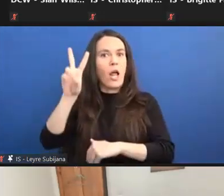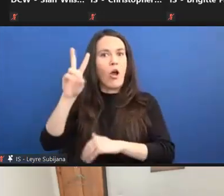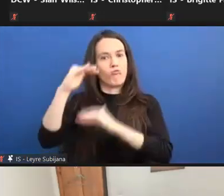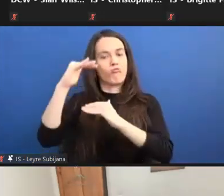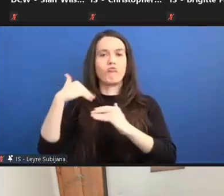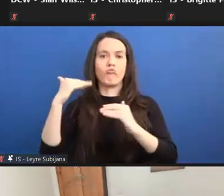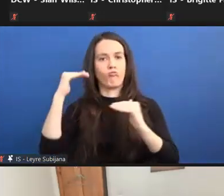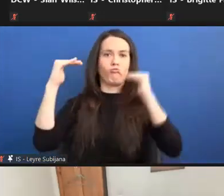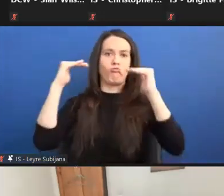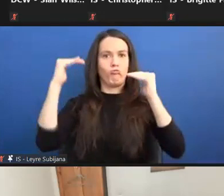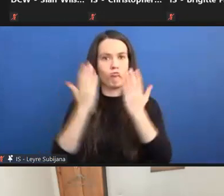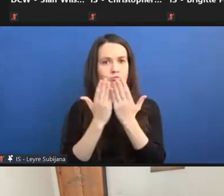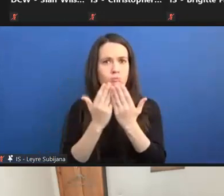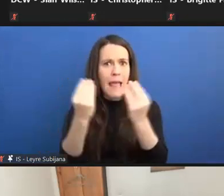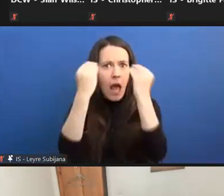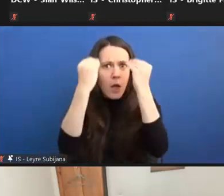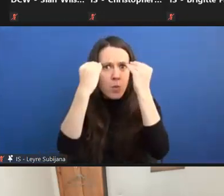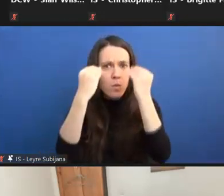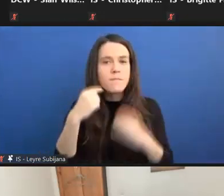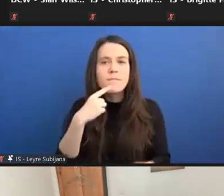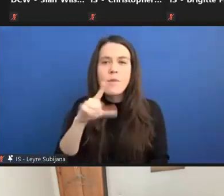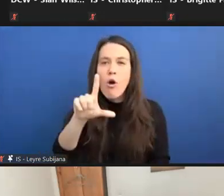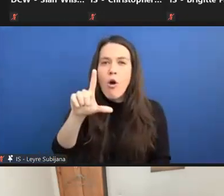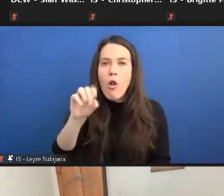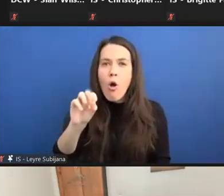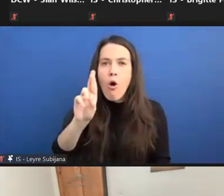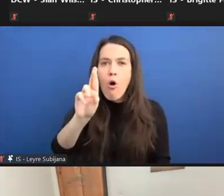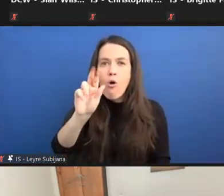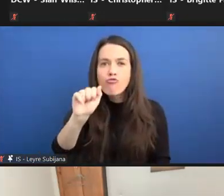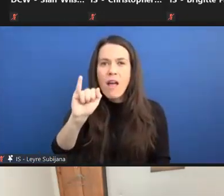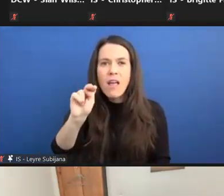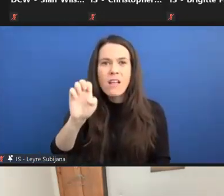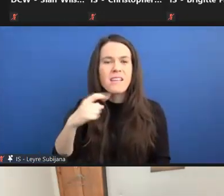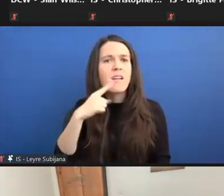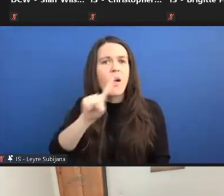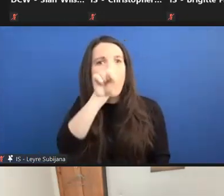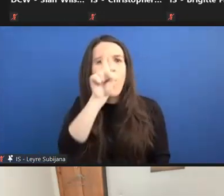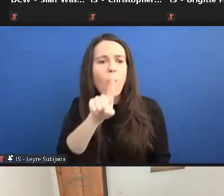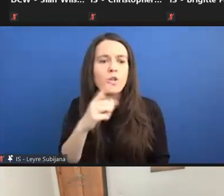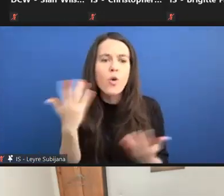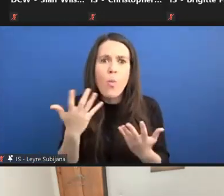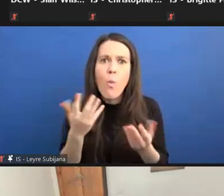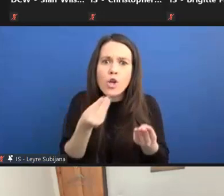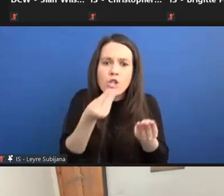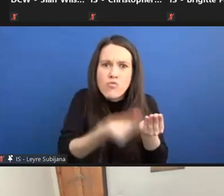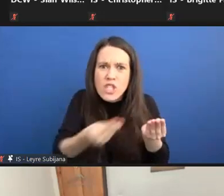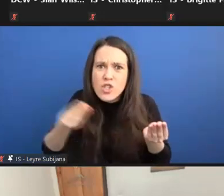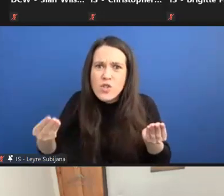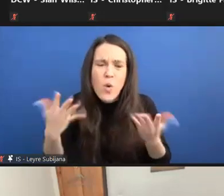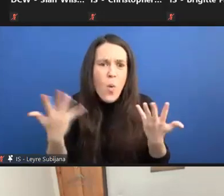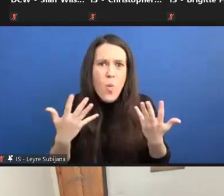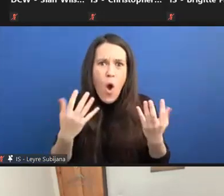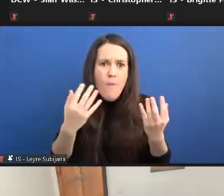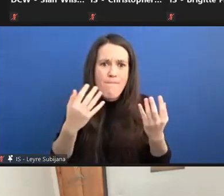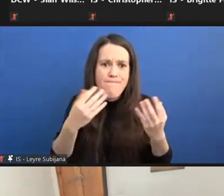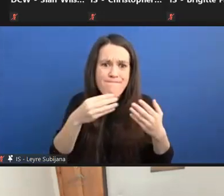Lorraine, we've got a question about resources that are available for secondary students. We seem to